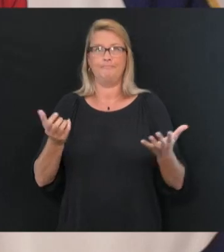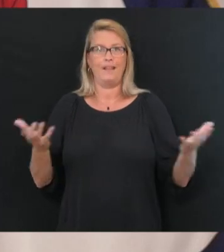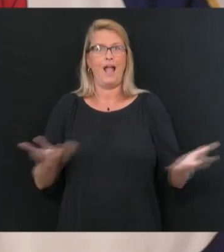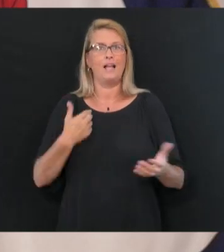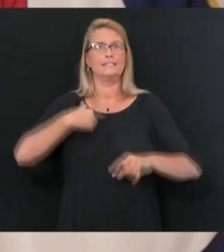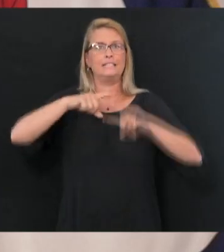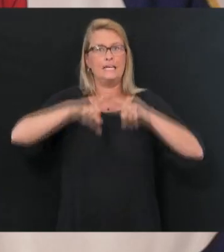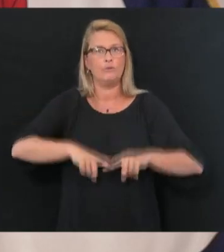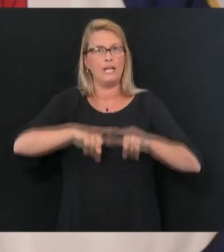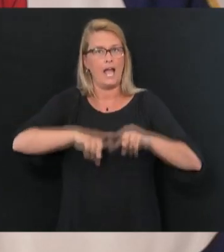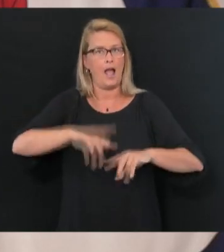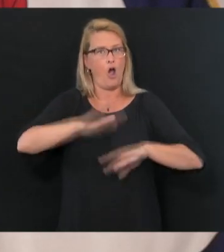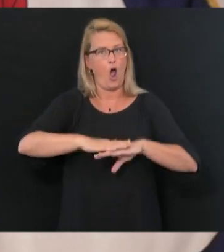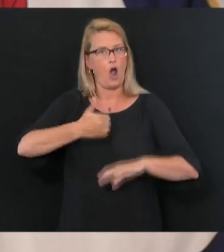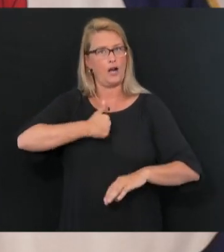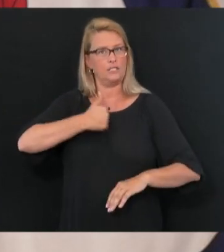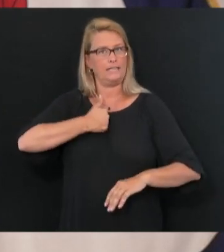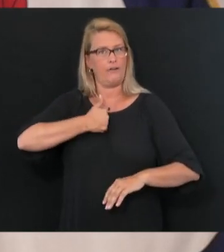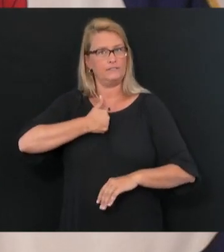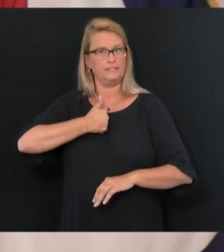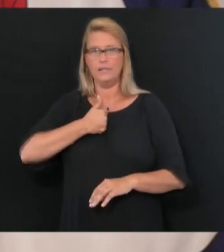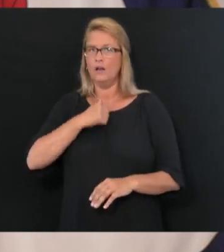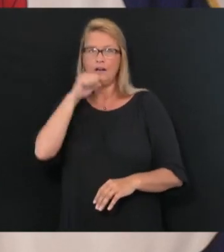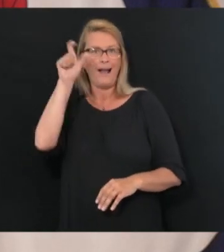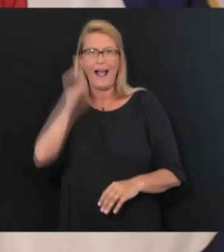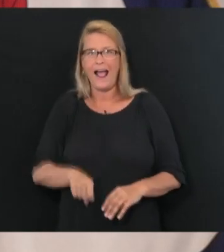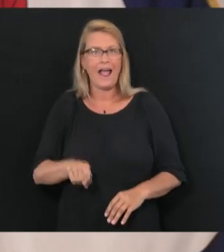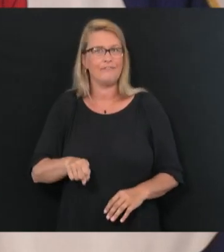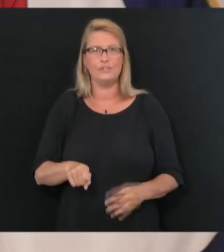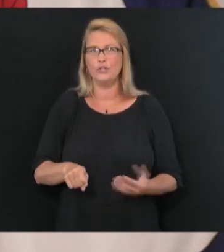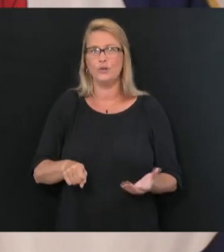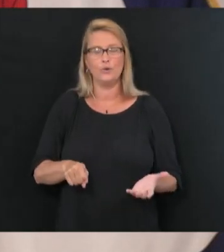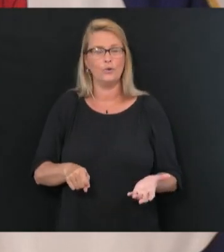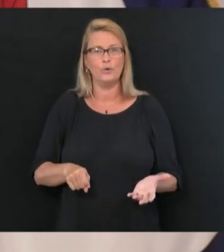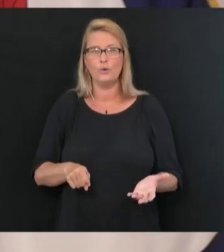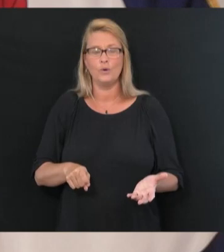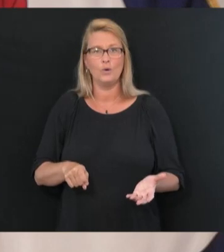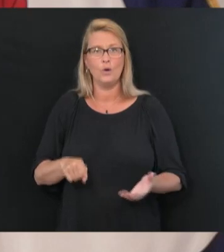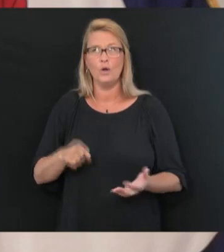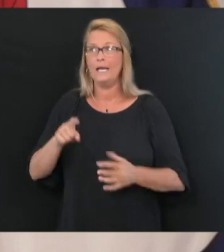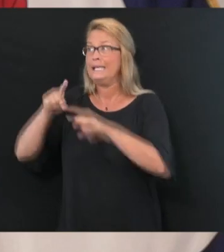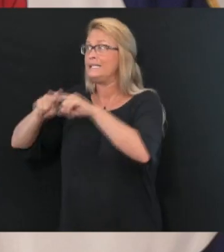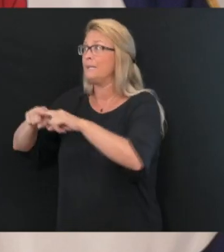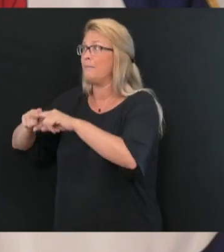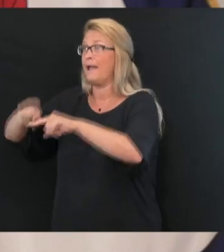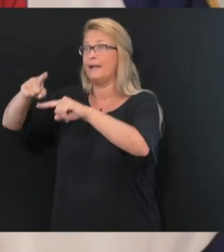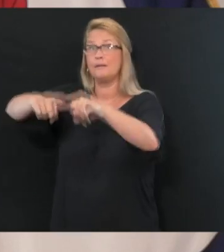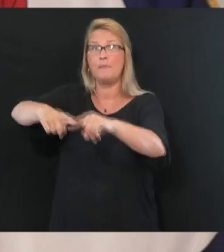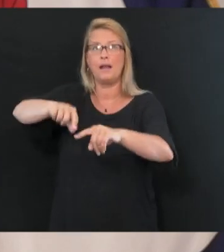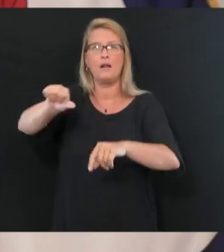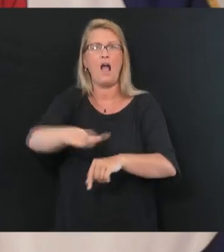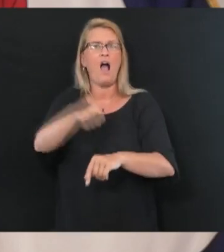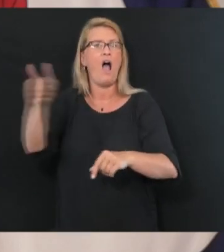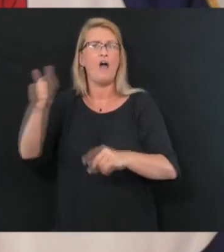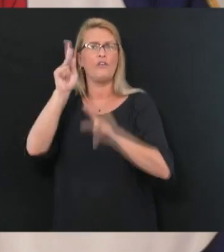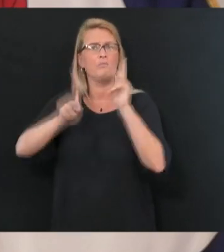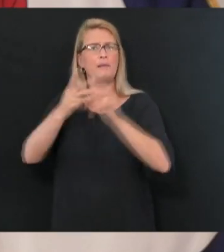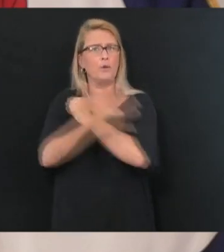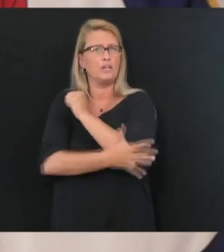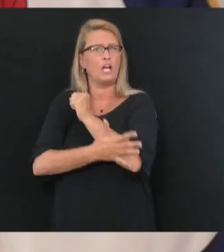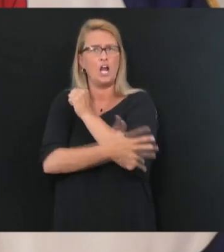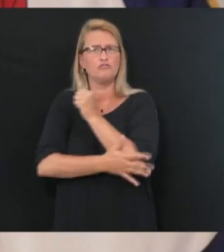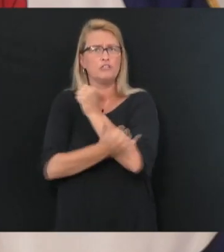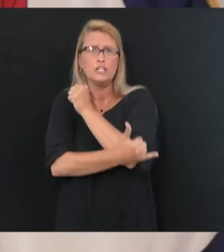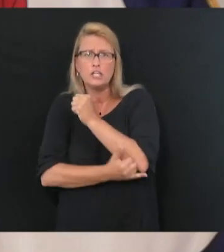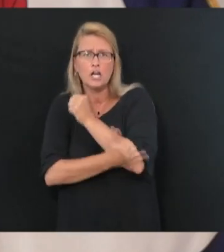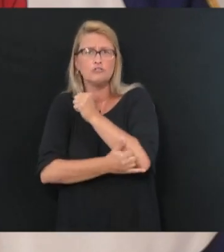self-reliant upon, that we did not have to rely upon anybody throughout the country and or the